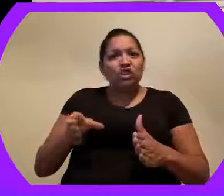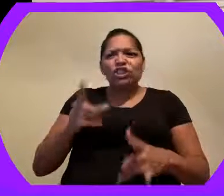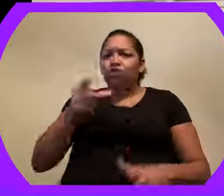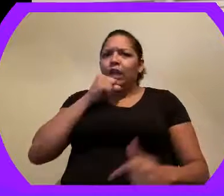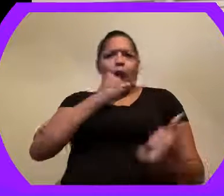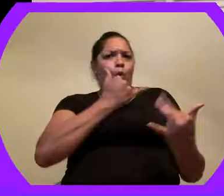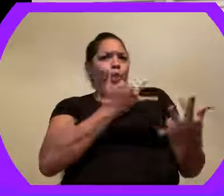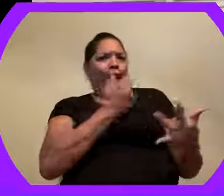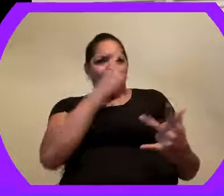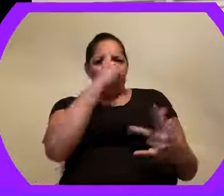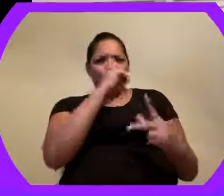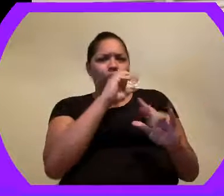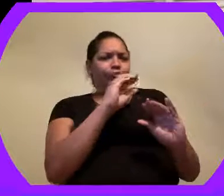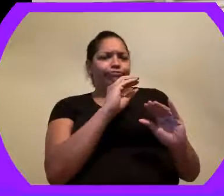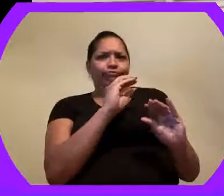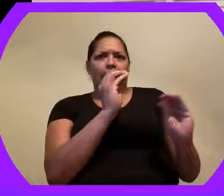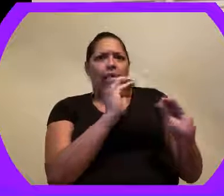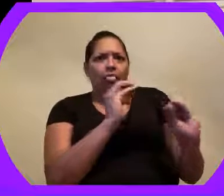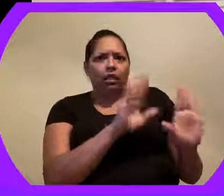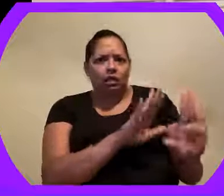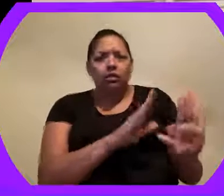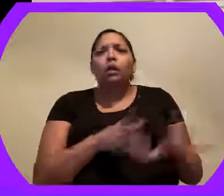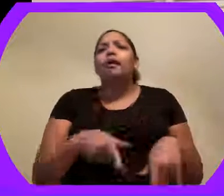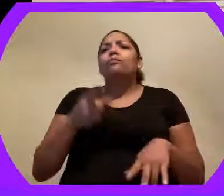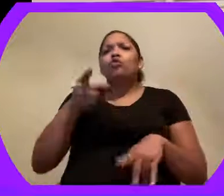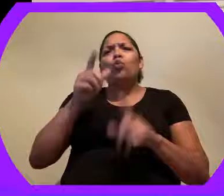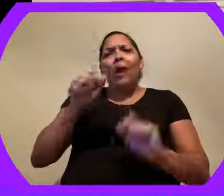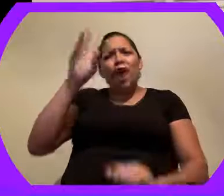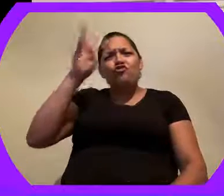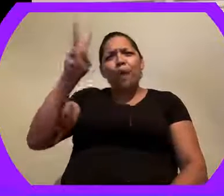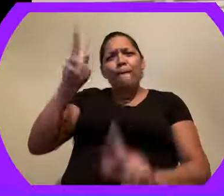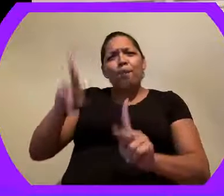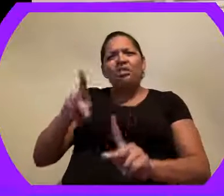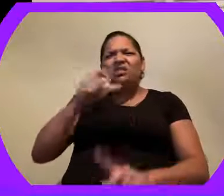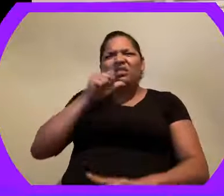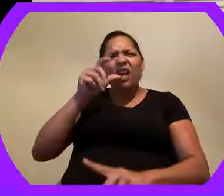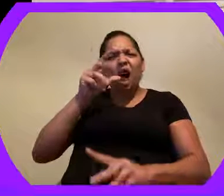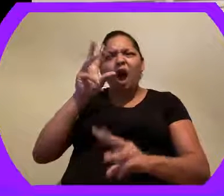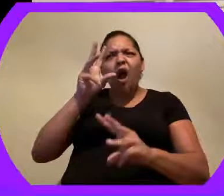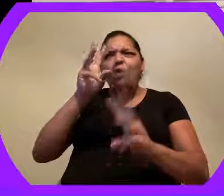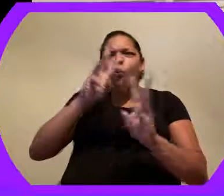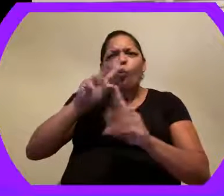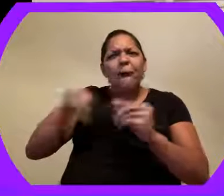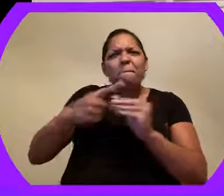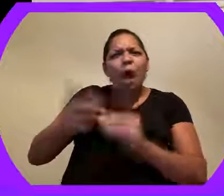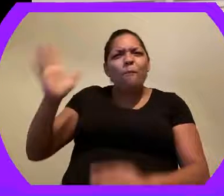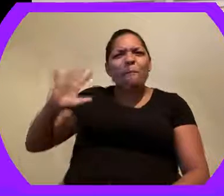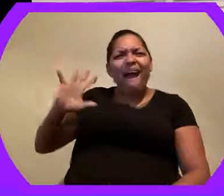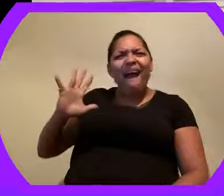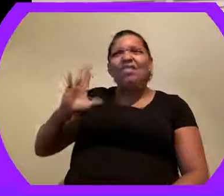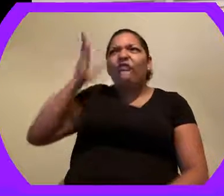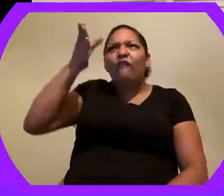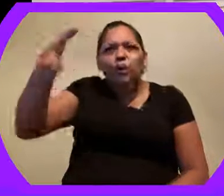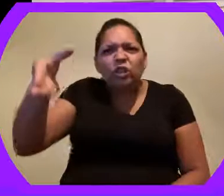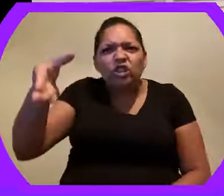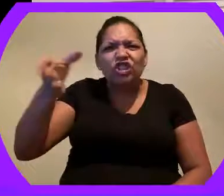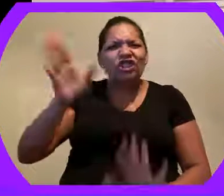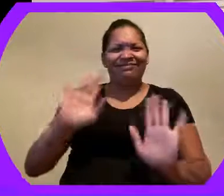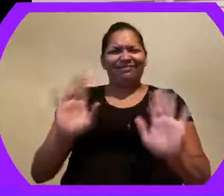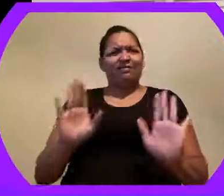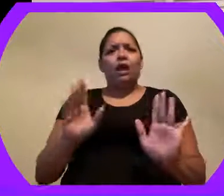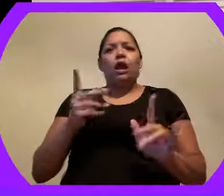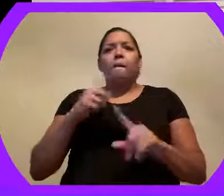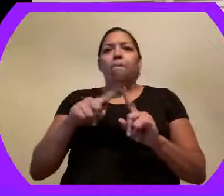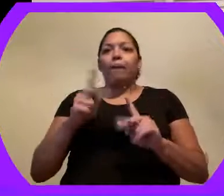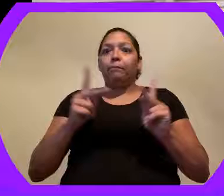that you've created a person who is no longer waiting on something, you can also create a person who's not worried about the past either, right? You're